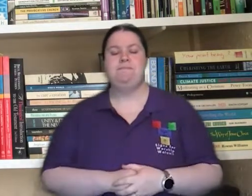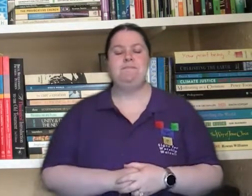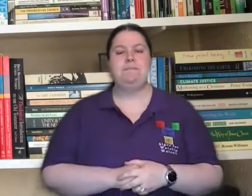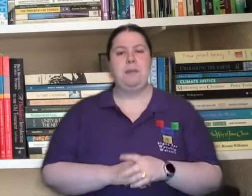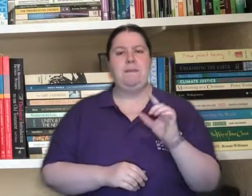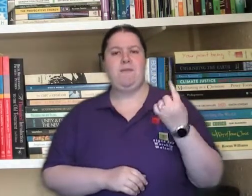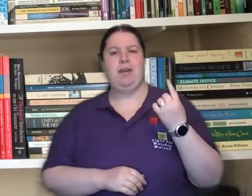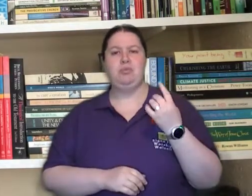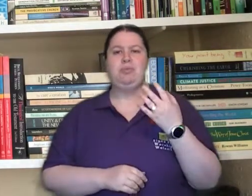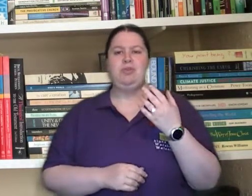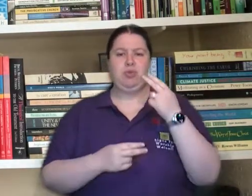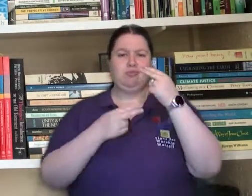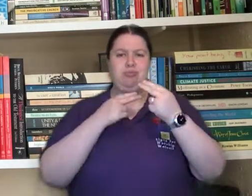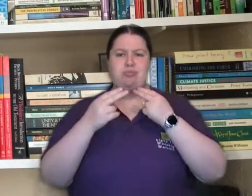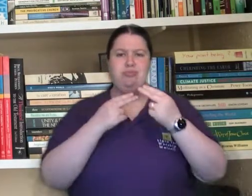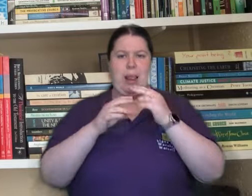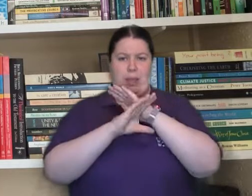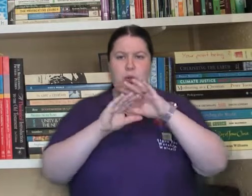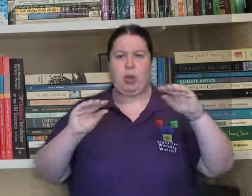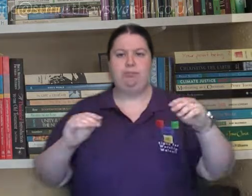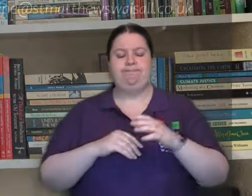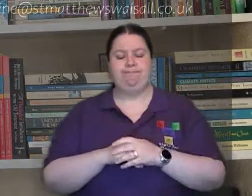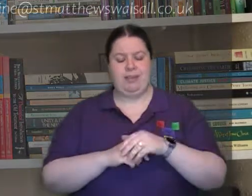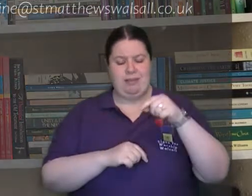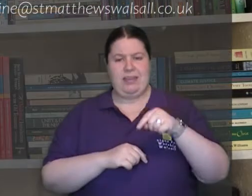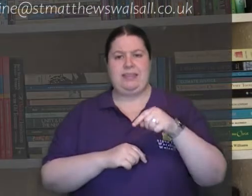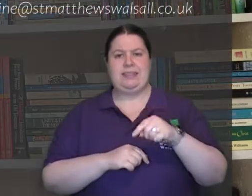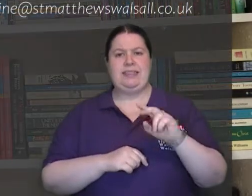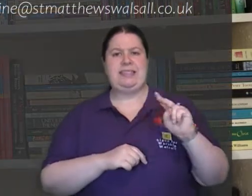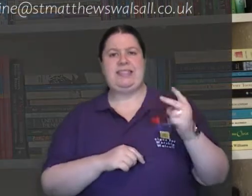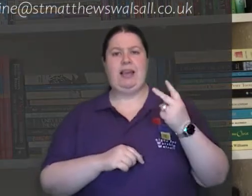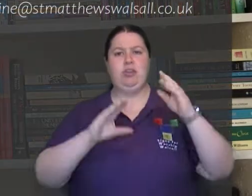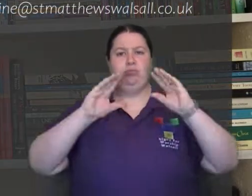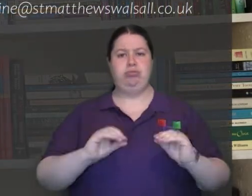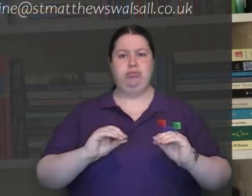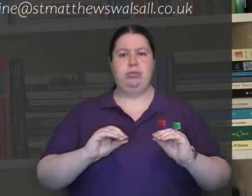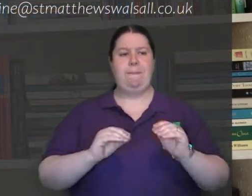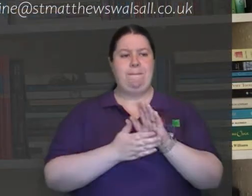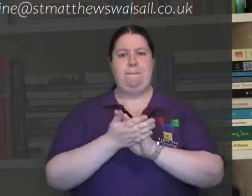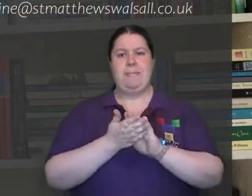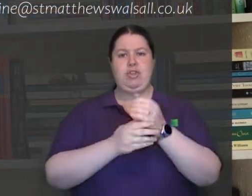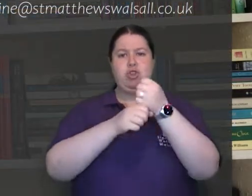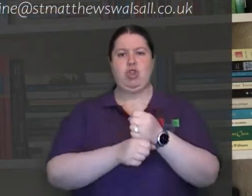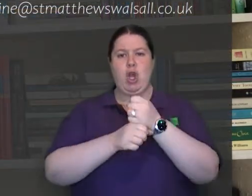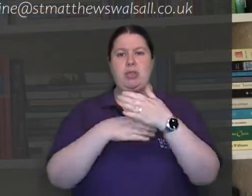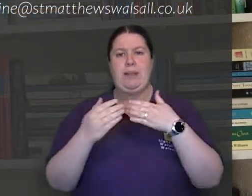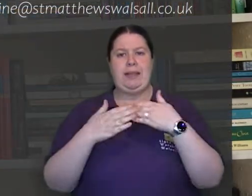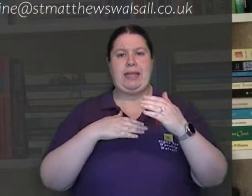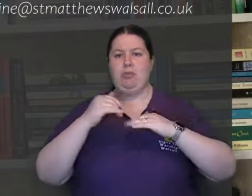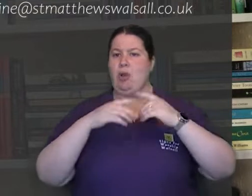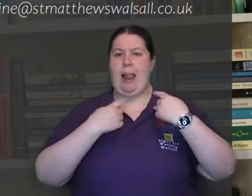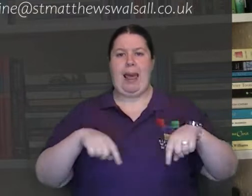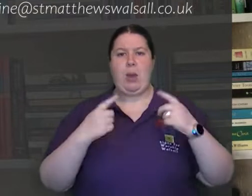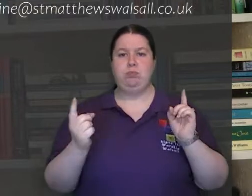Before we begin, we have a few notices. Obviously, during this second lockdown, we're not allowed to meet for worship in the church building, but